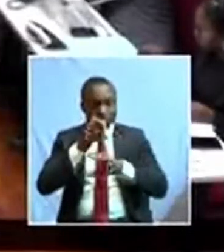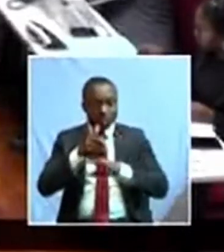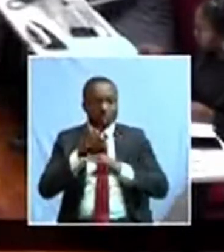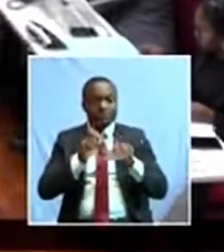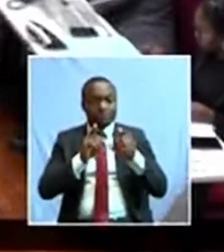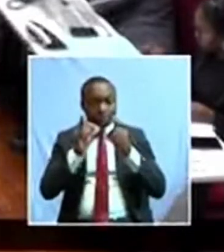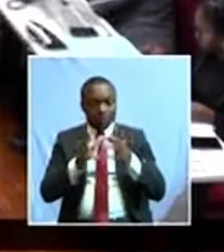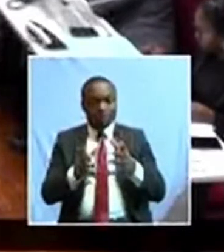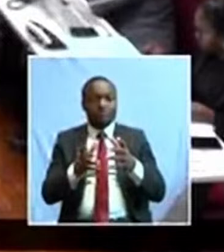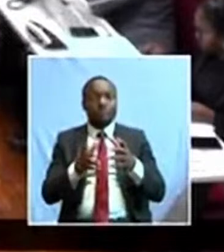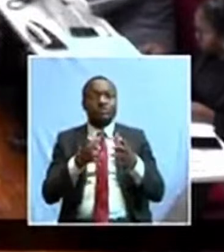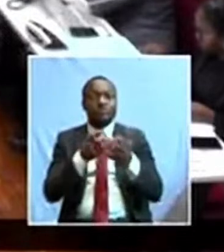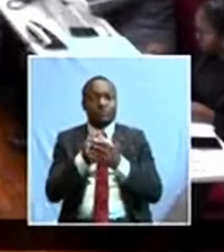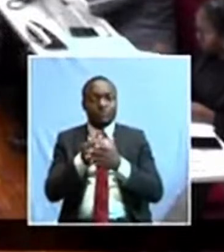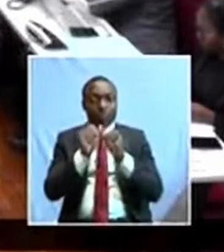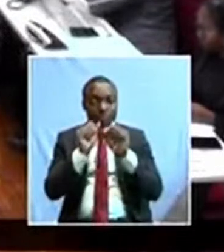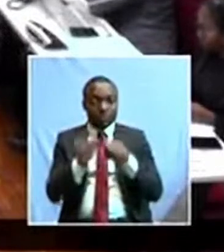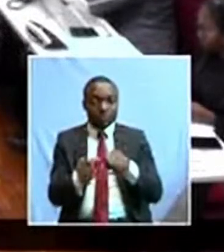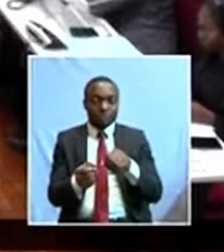Finance.